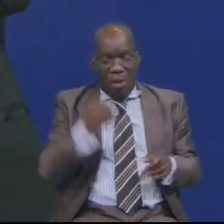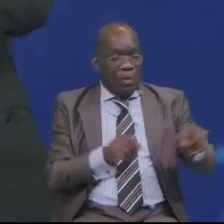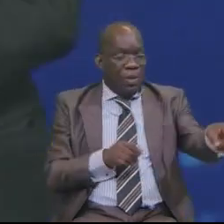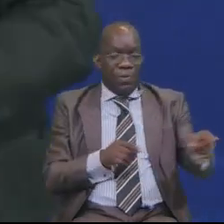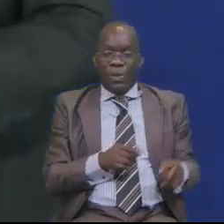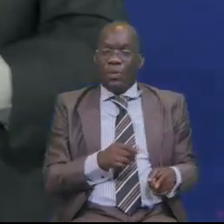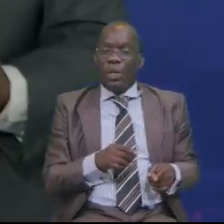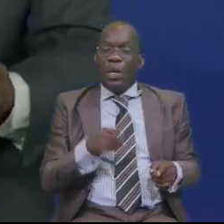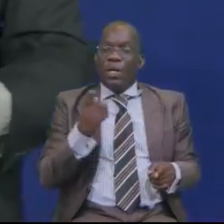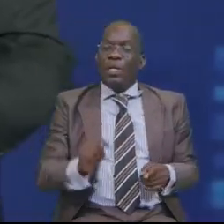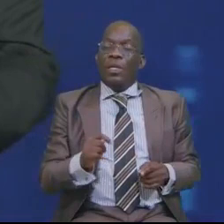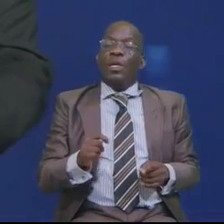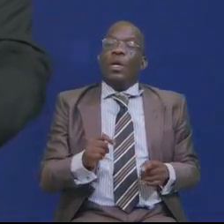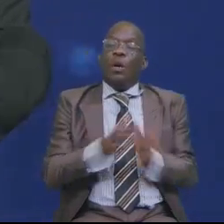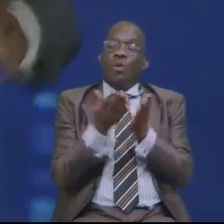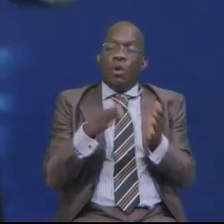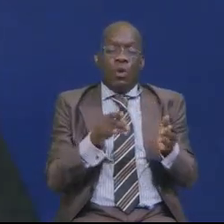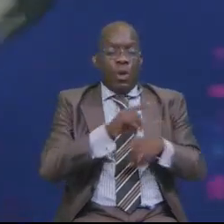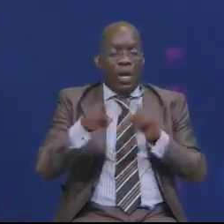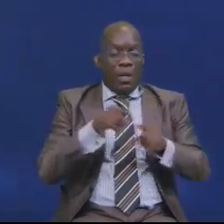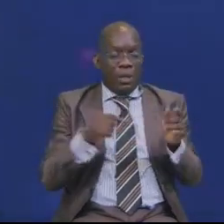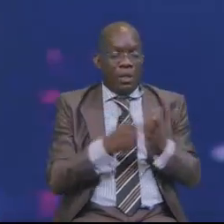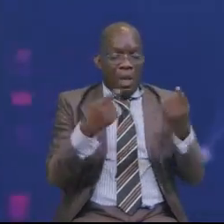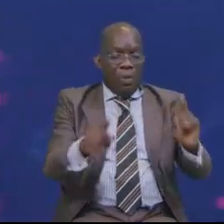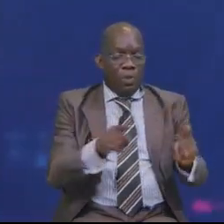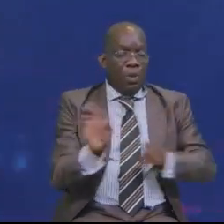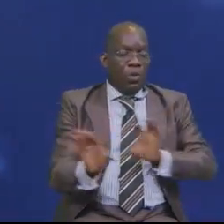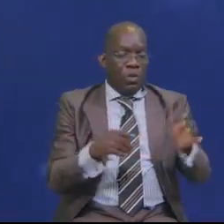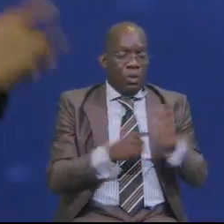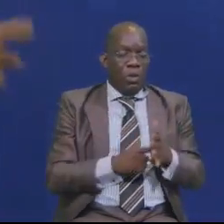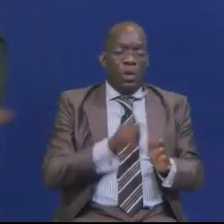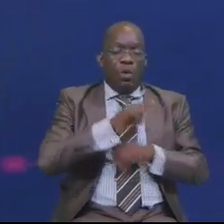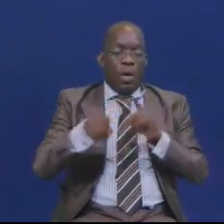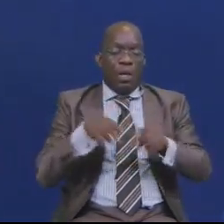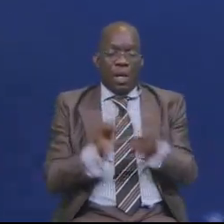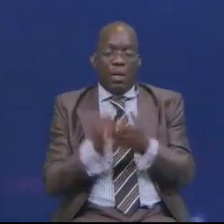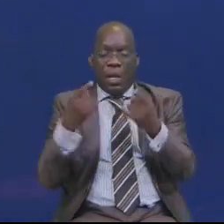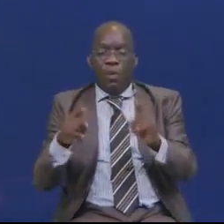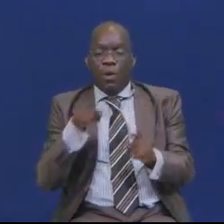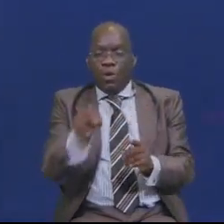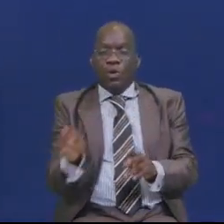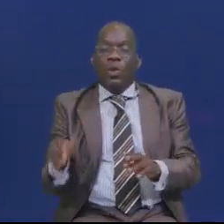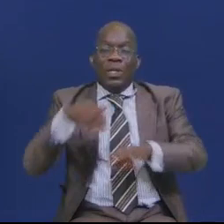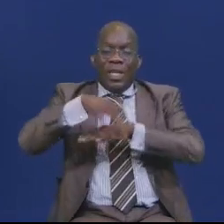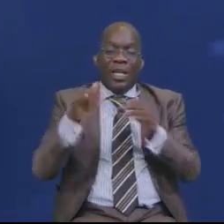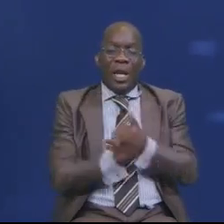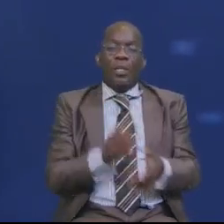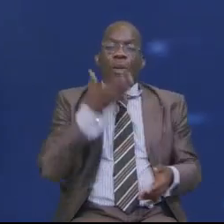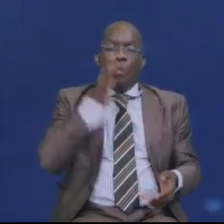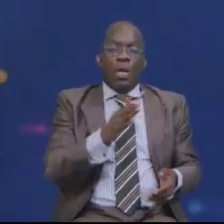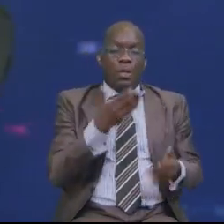the herbalist. When this happens, do this. When this happens, apply that. And you transfer that to